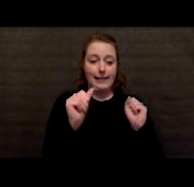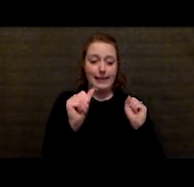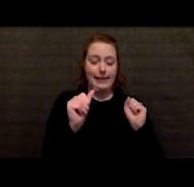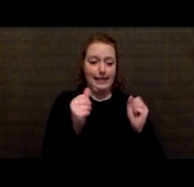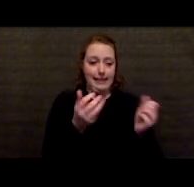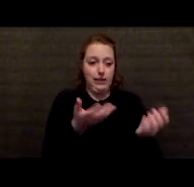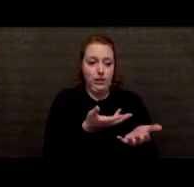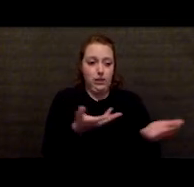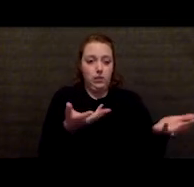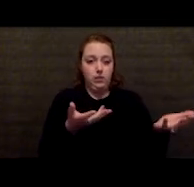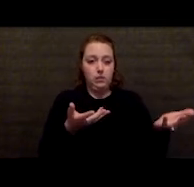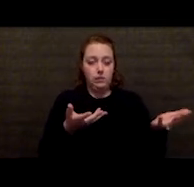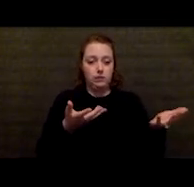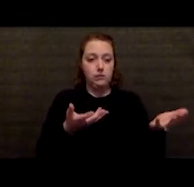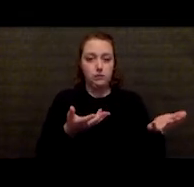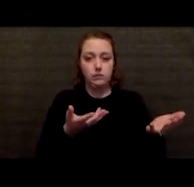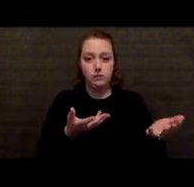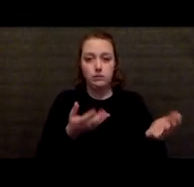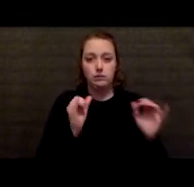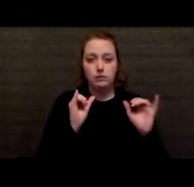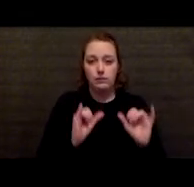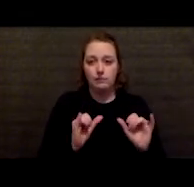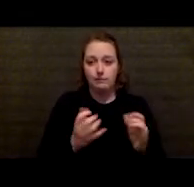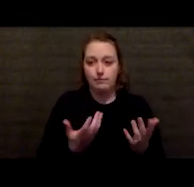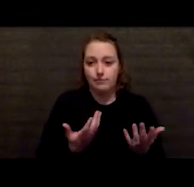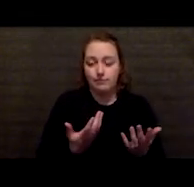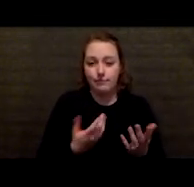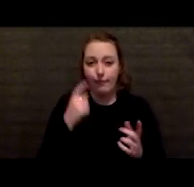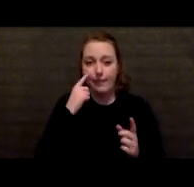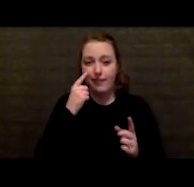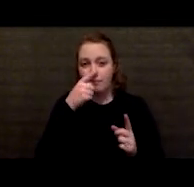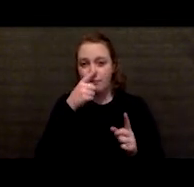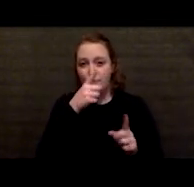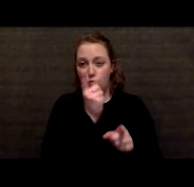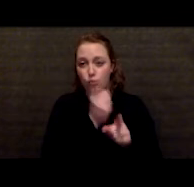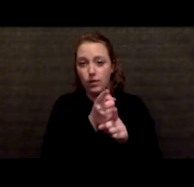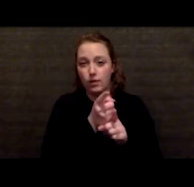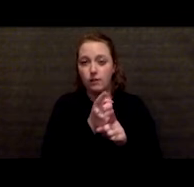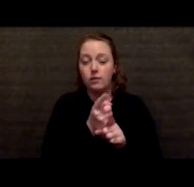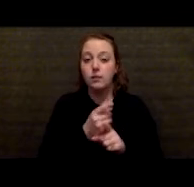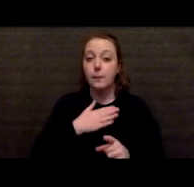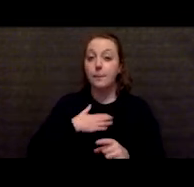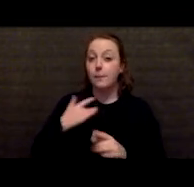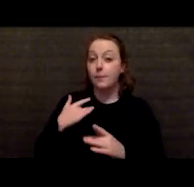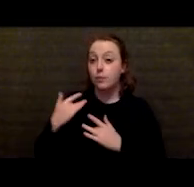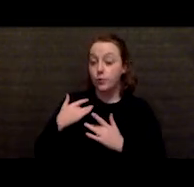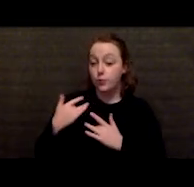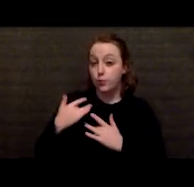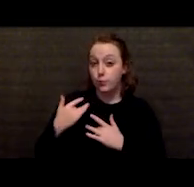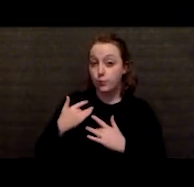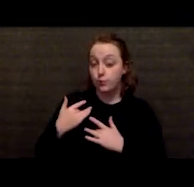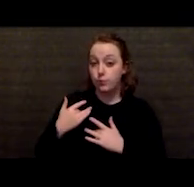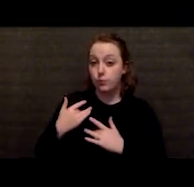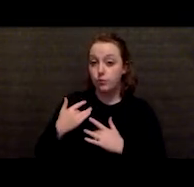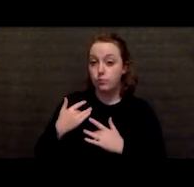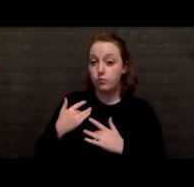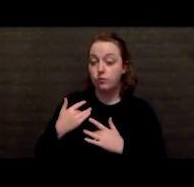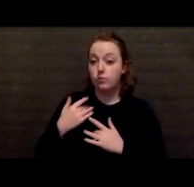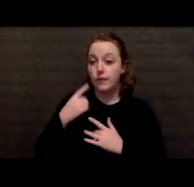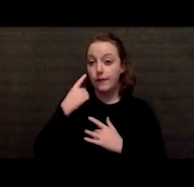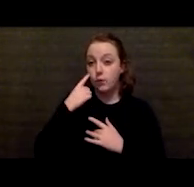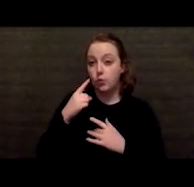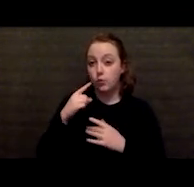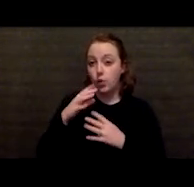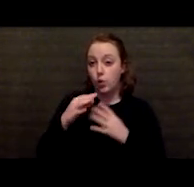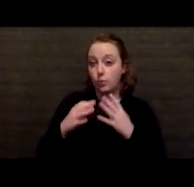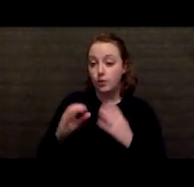think Mr. Holt is on to it. I think my concern with what we saw with option C